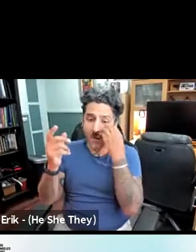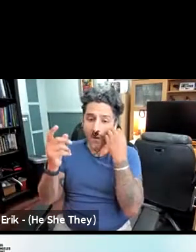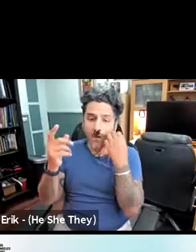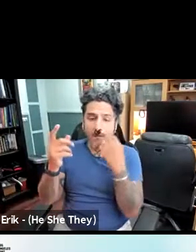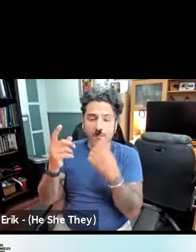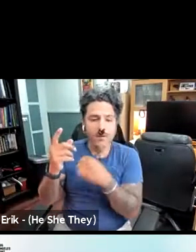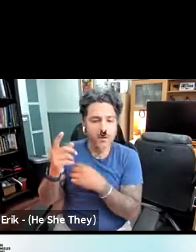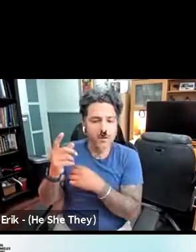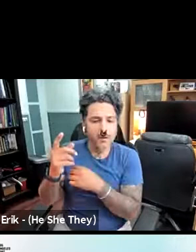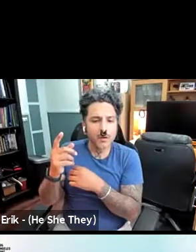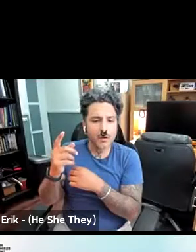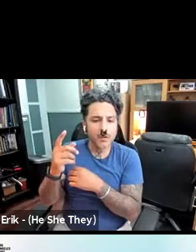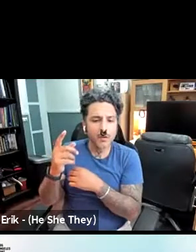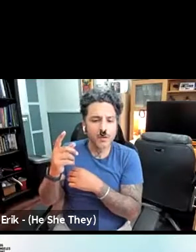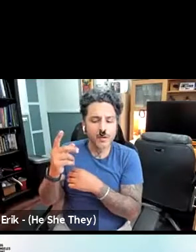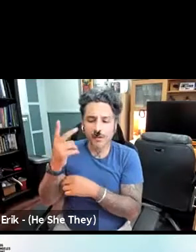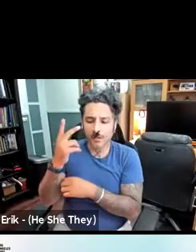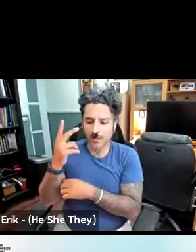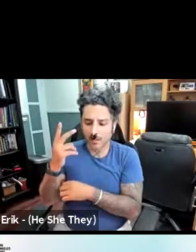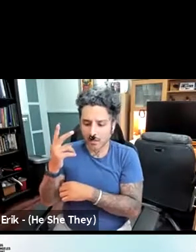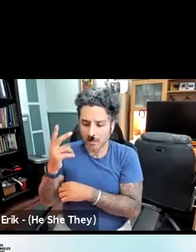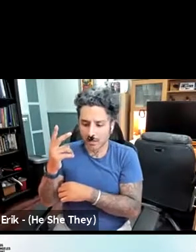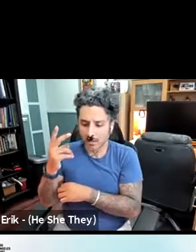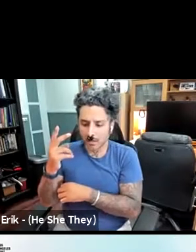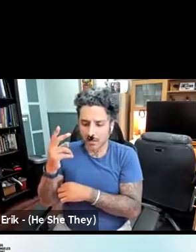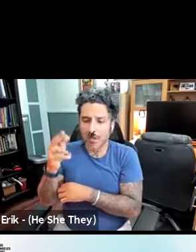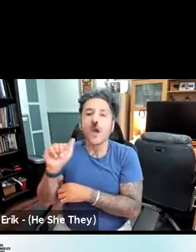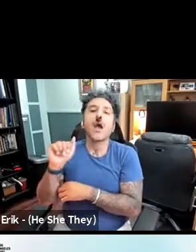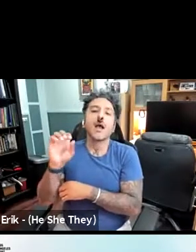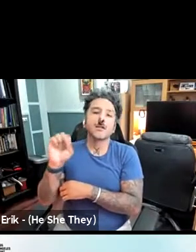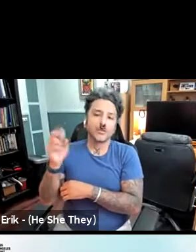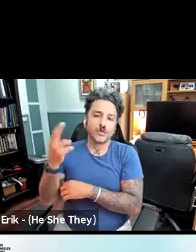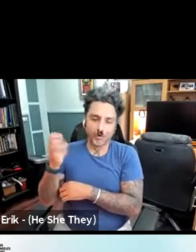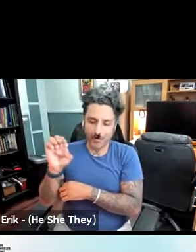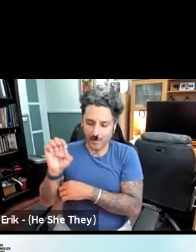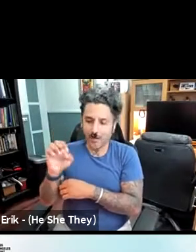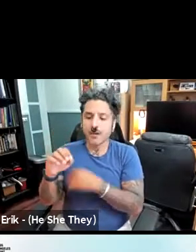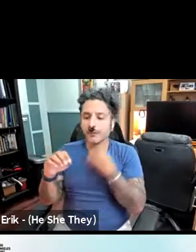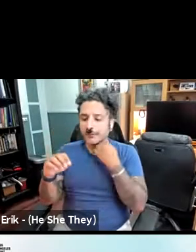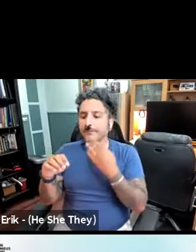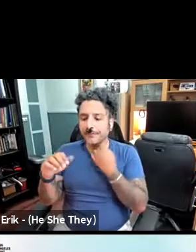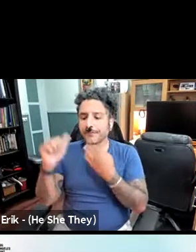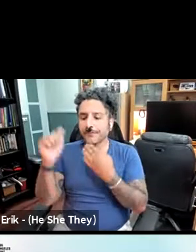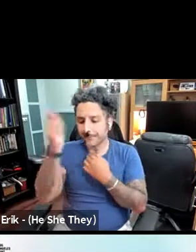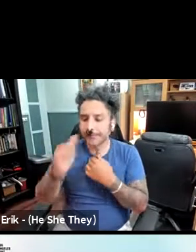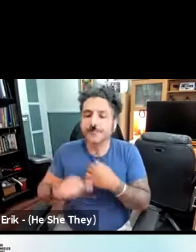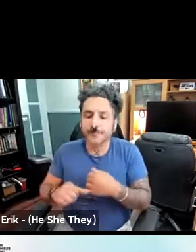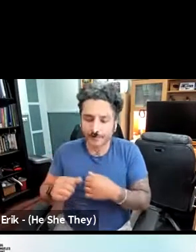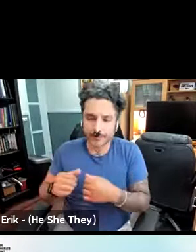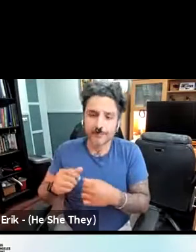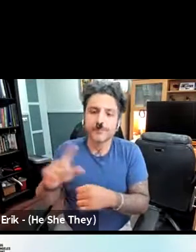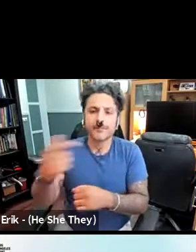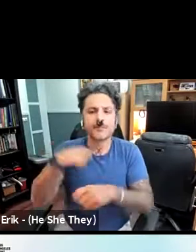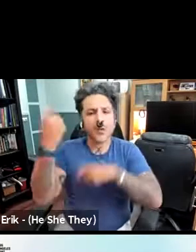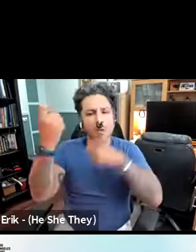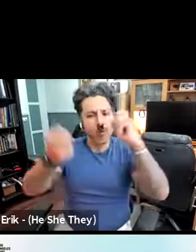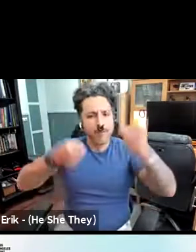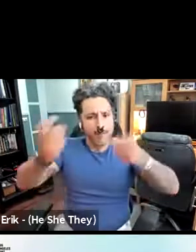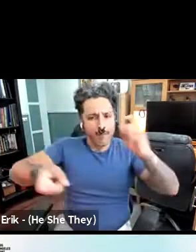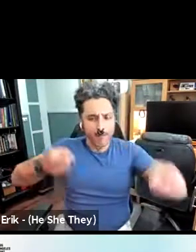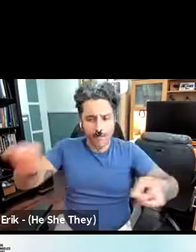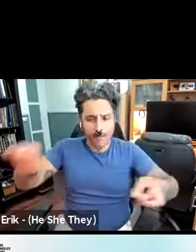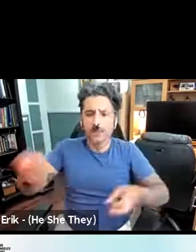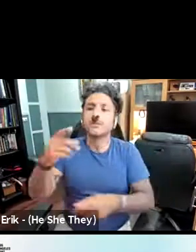Ashe. I see it as us leaning into our given gifts, and those